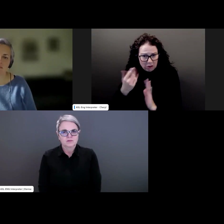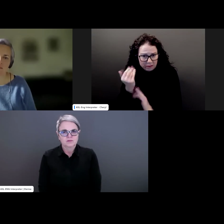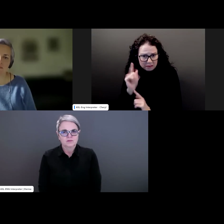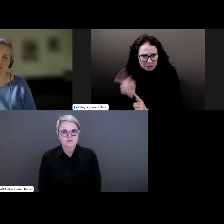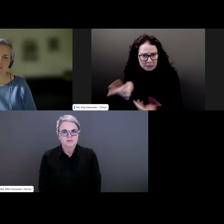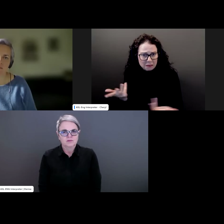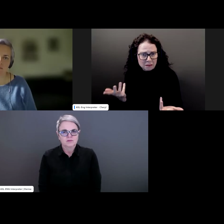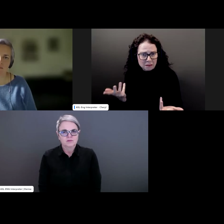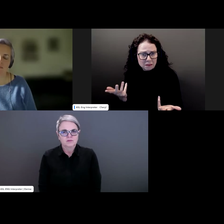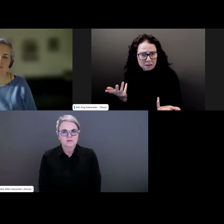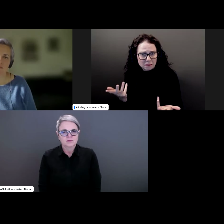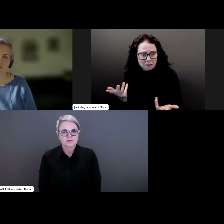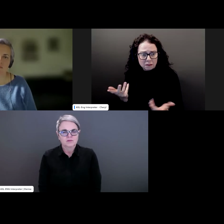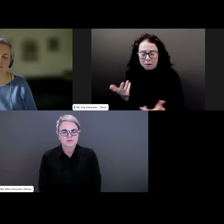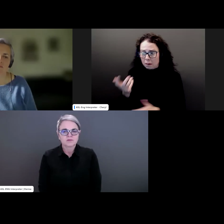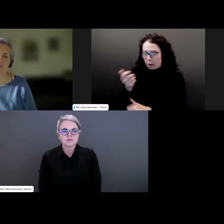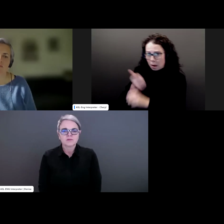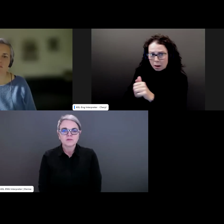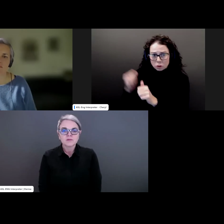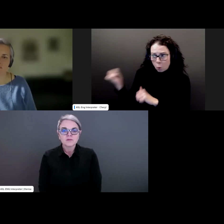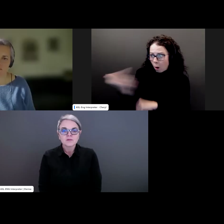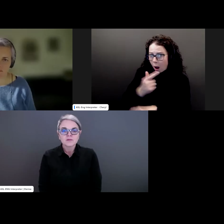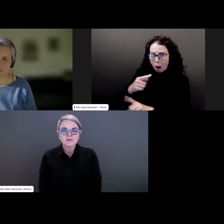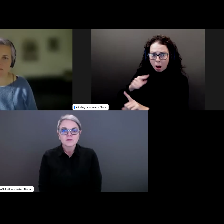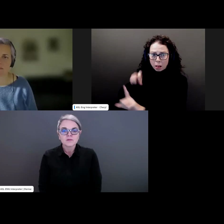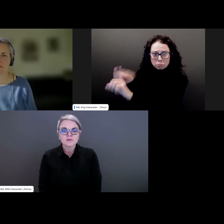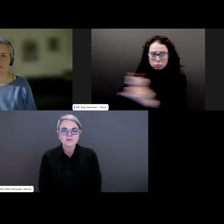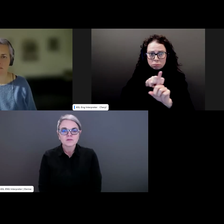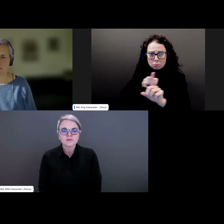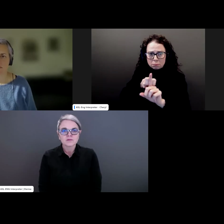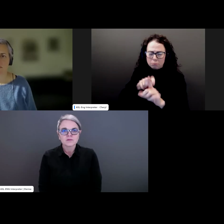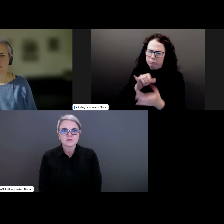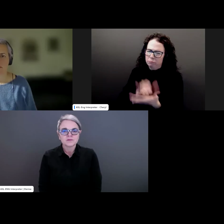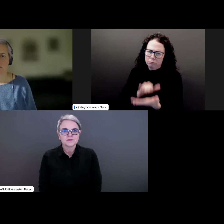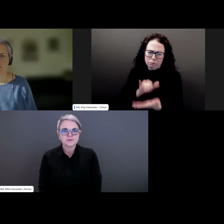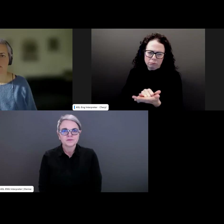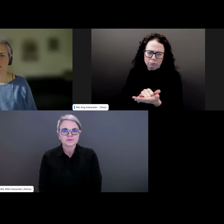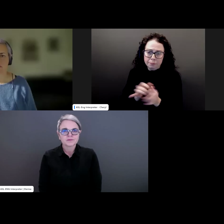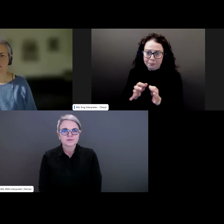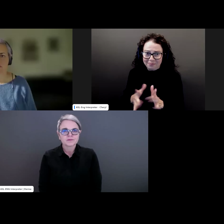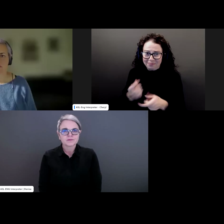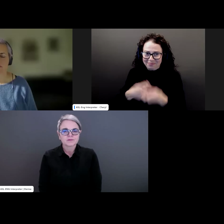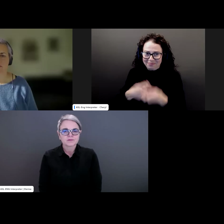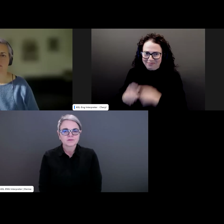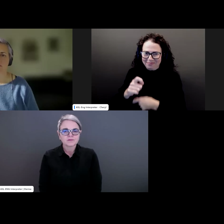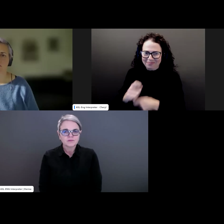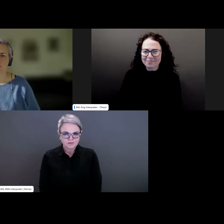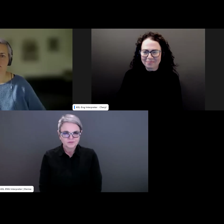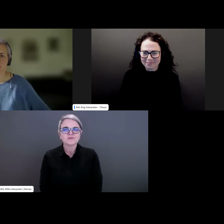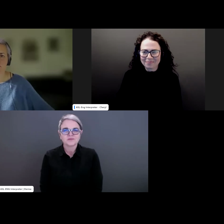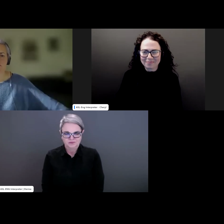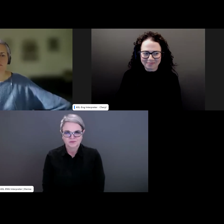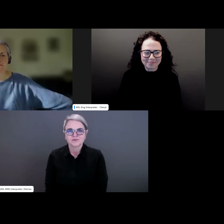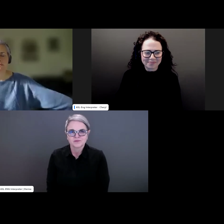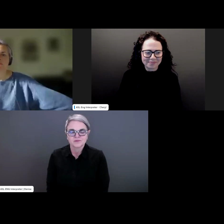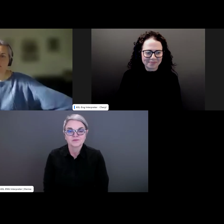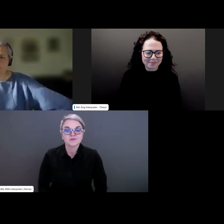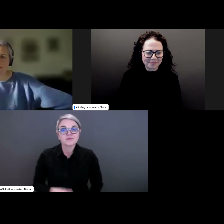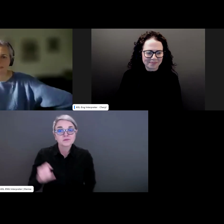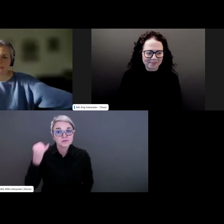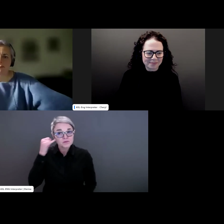detection by the antivirus tool that you currently have on your computer. It costs money and time to create a new virus.